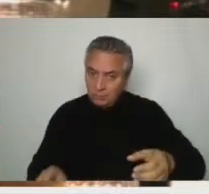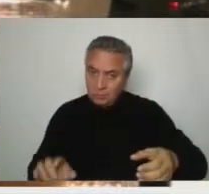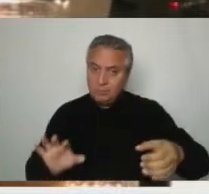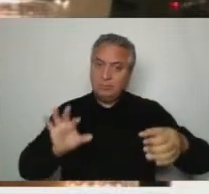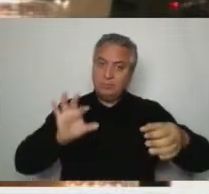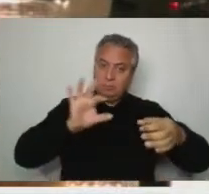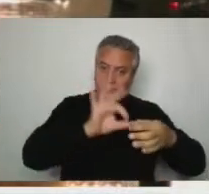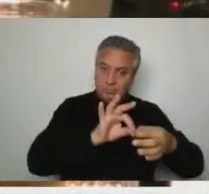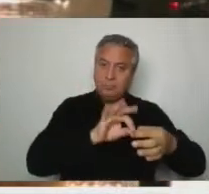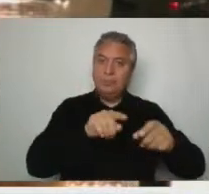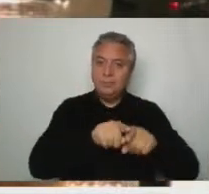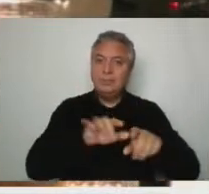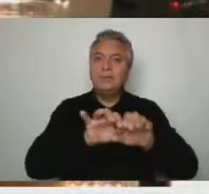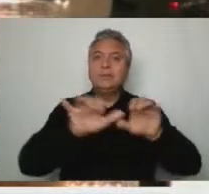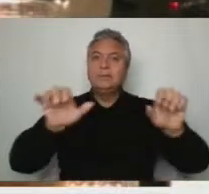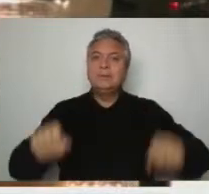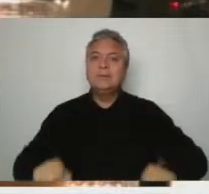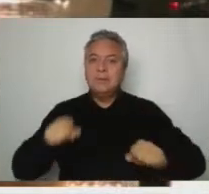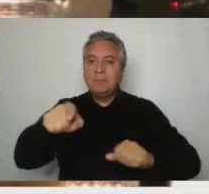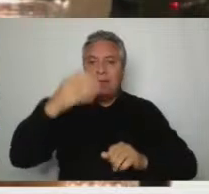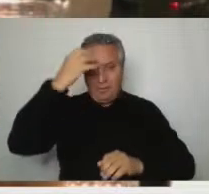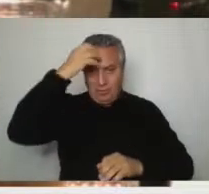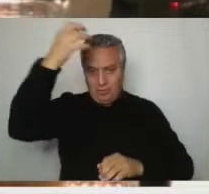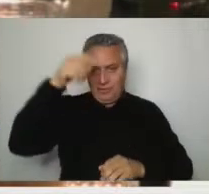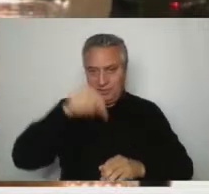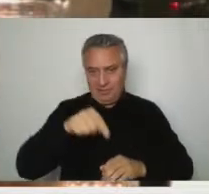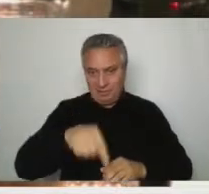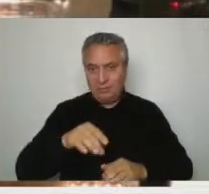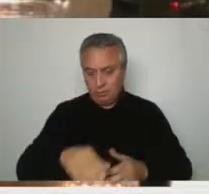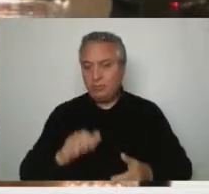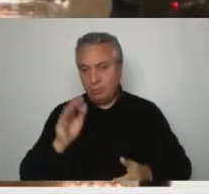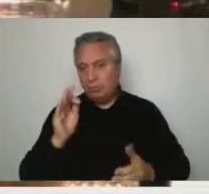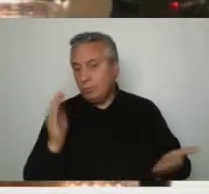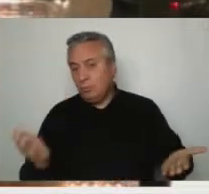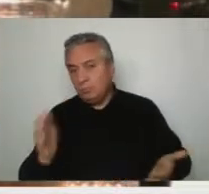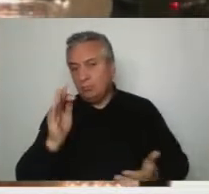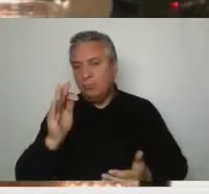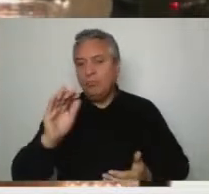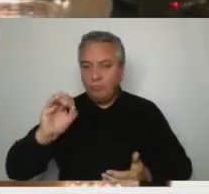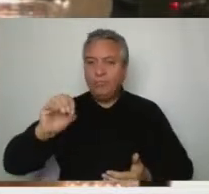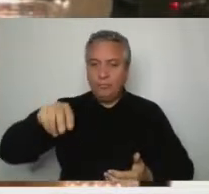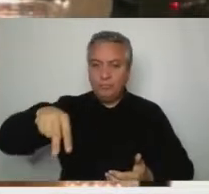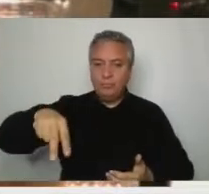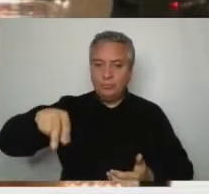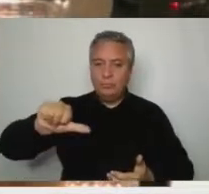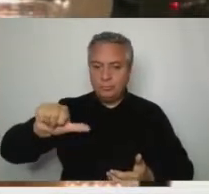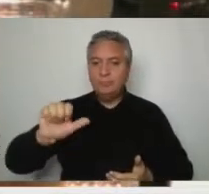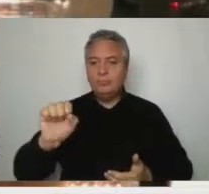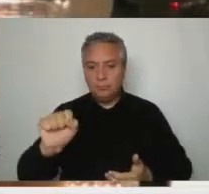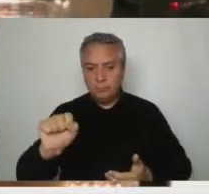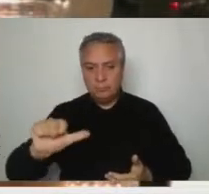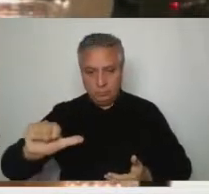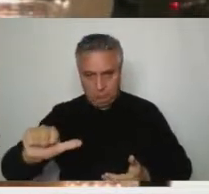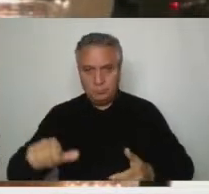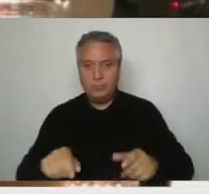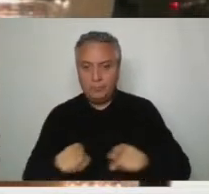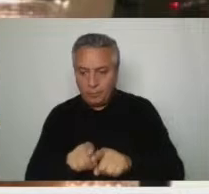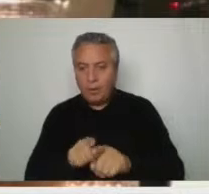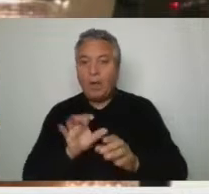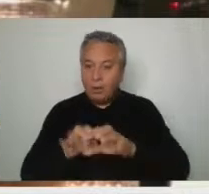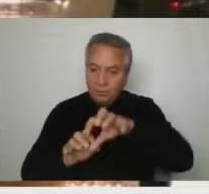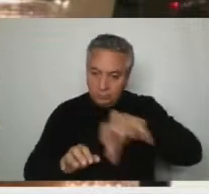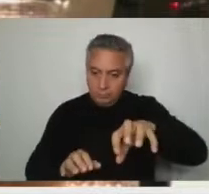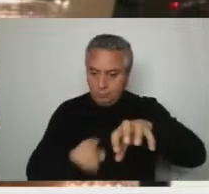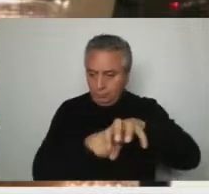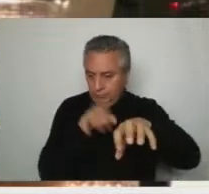persons that are under the public system, and also for those who belong to